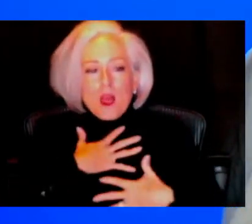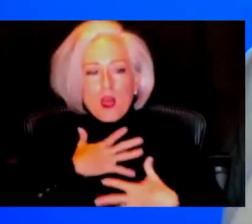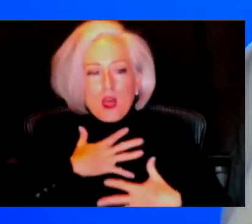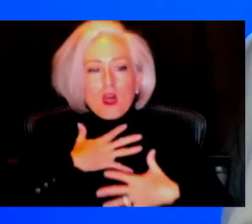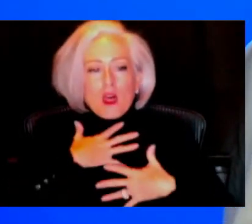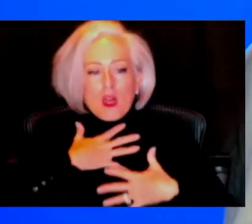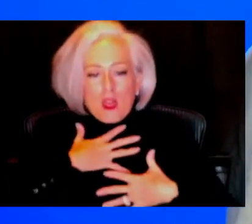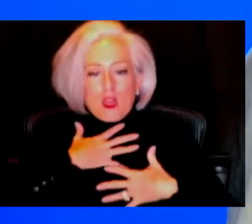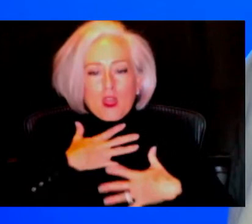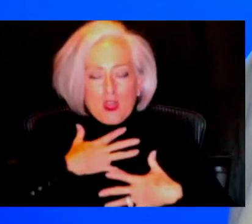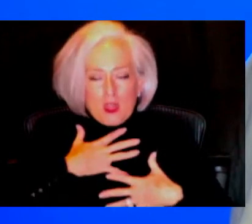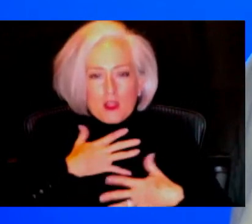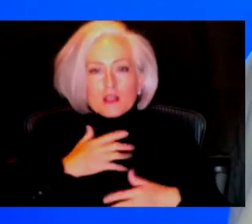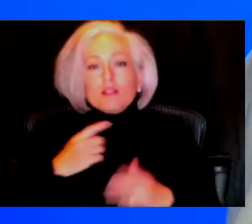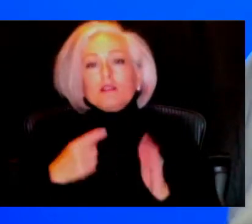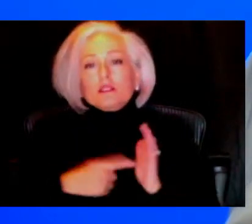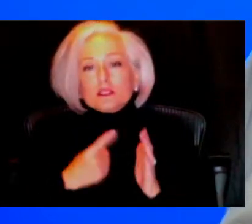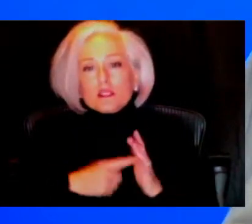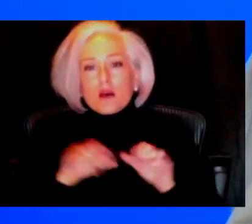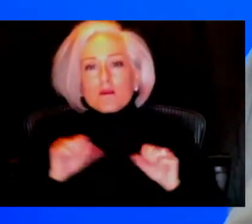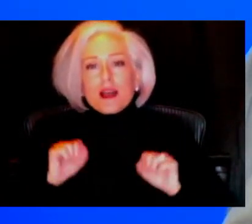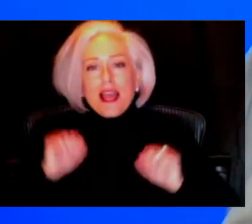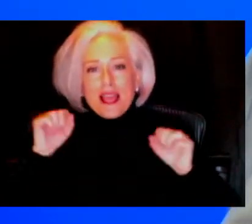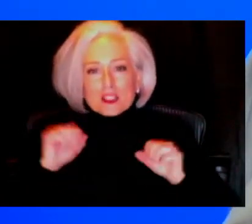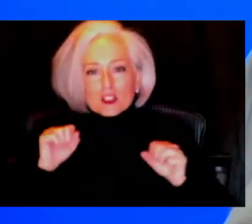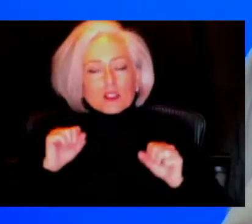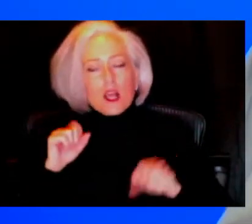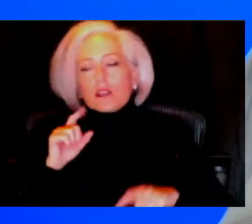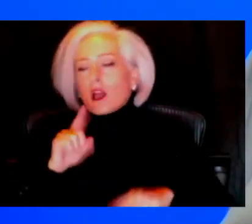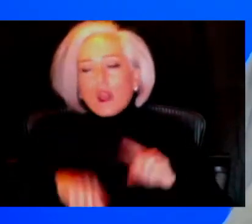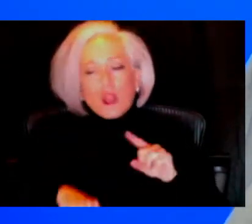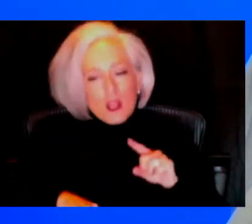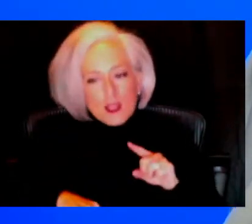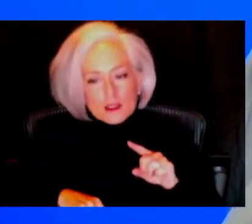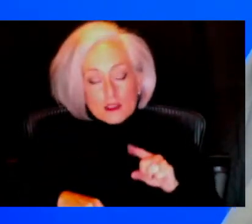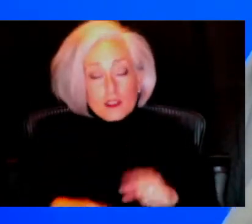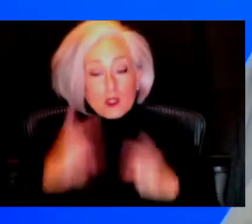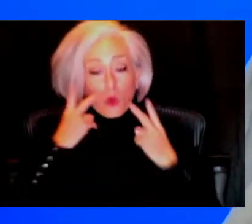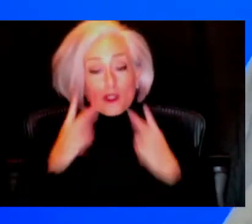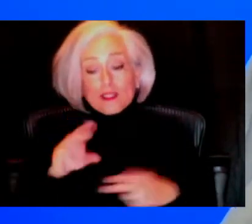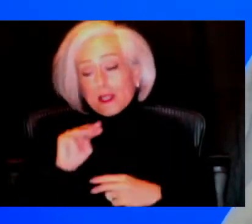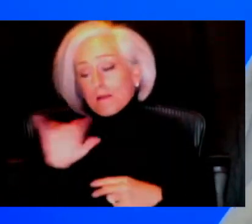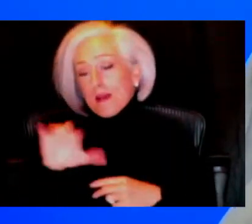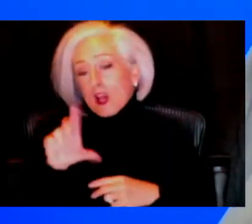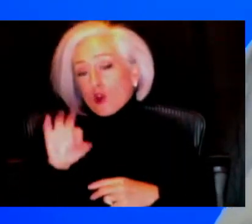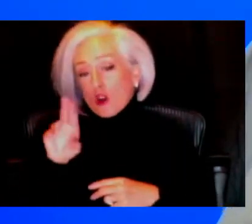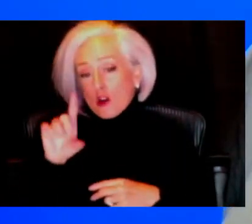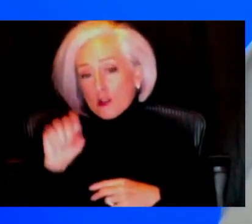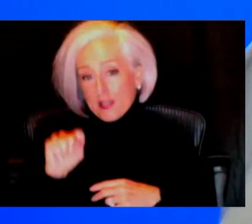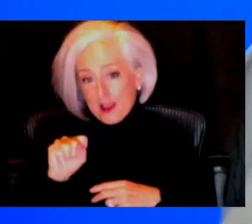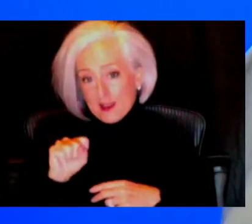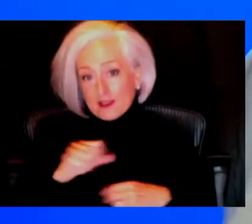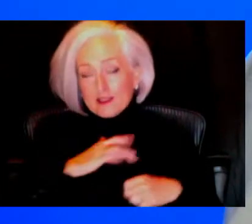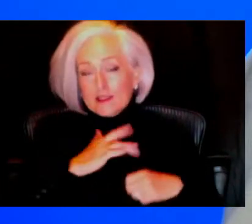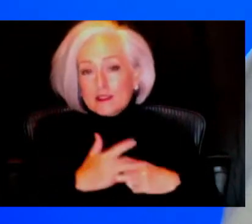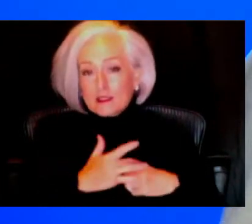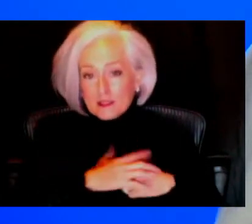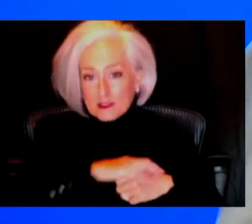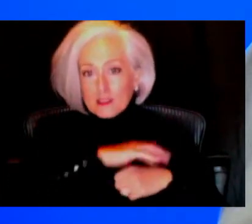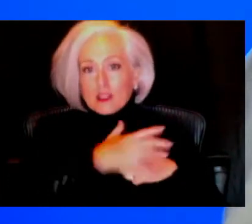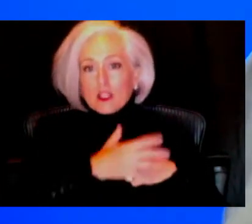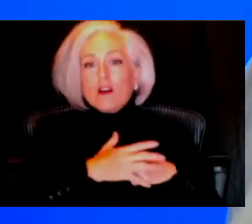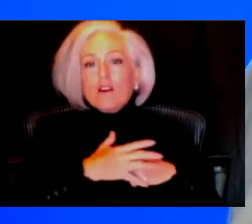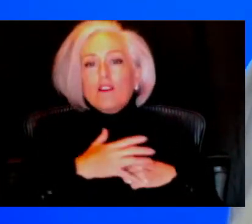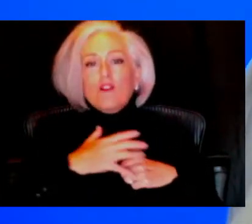some exercise intolerance. And we can see myocarditis. There were some cases in the adolescent male